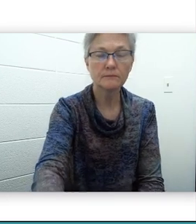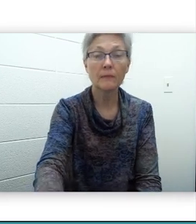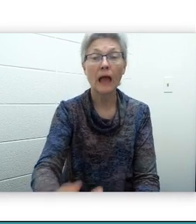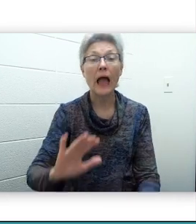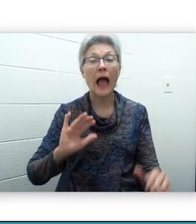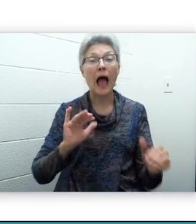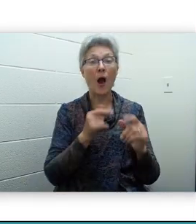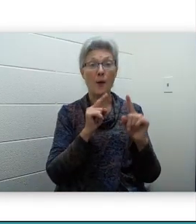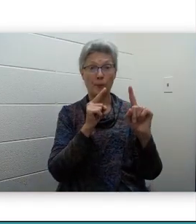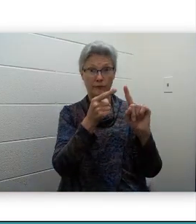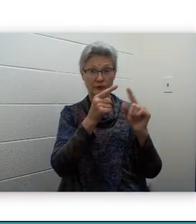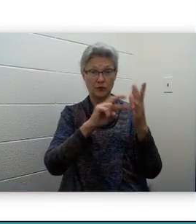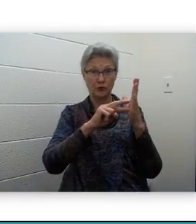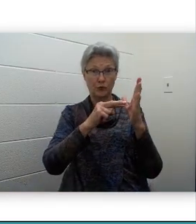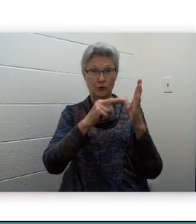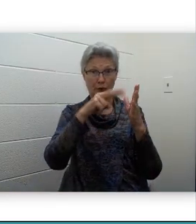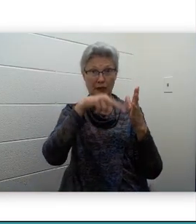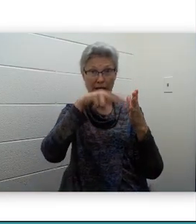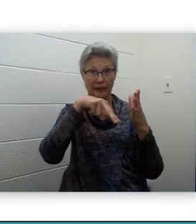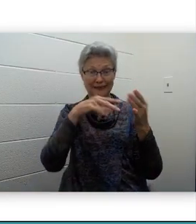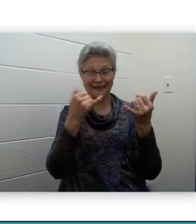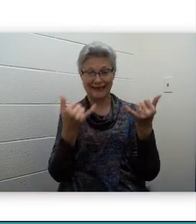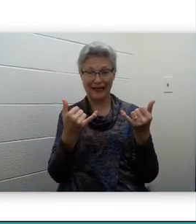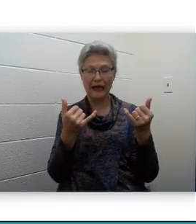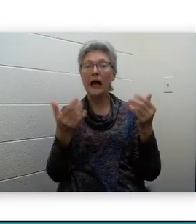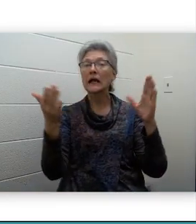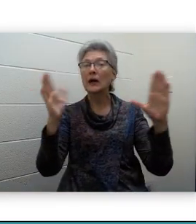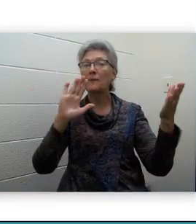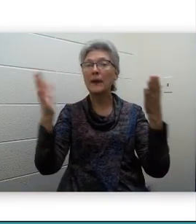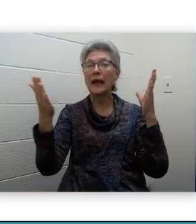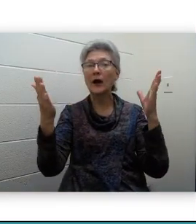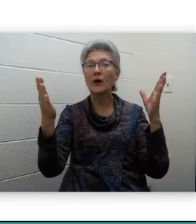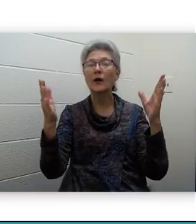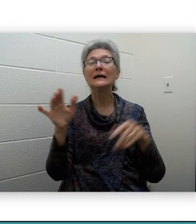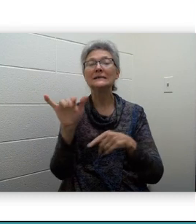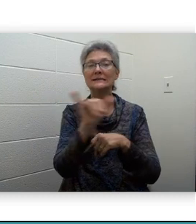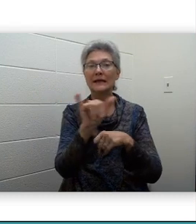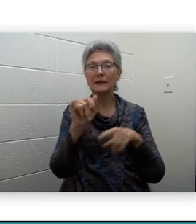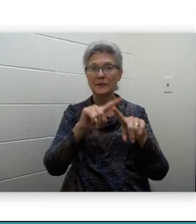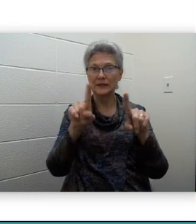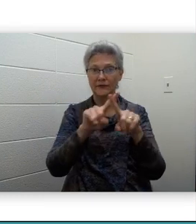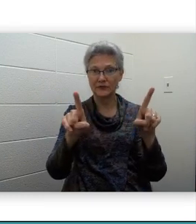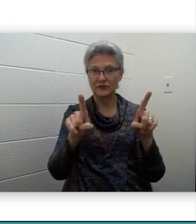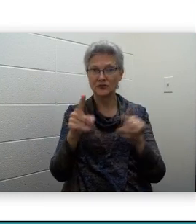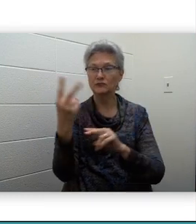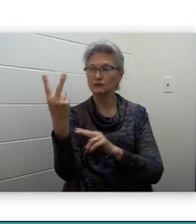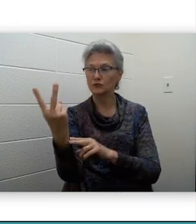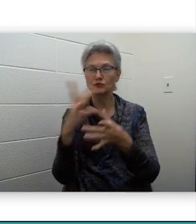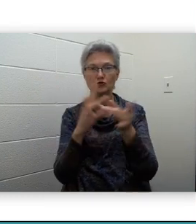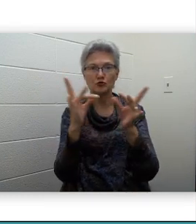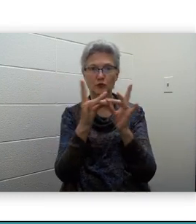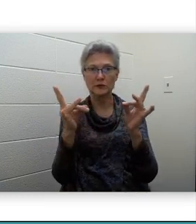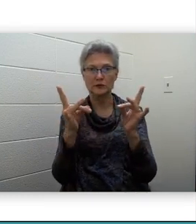Our purpose for reading today is to compare and contrast two different texts.